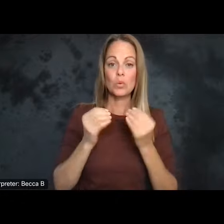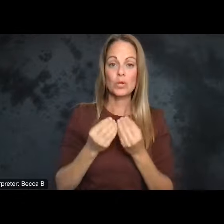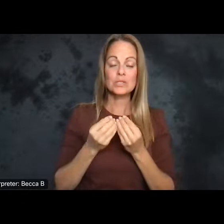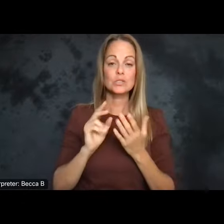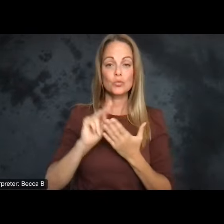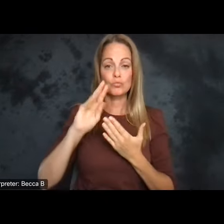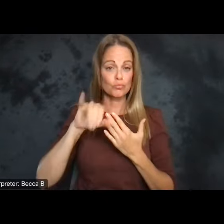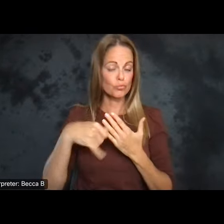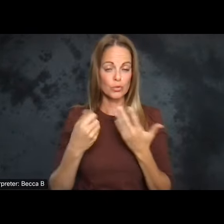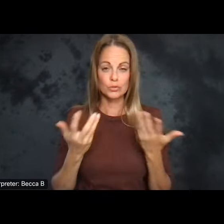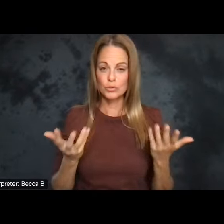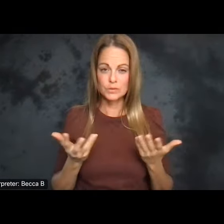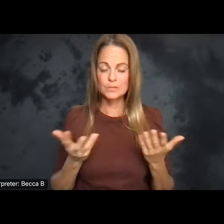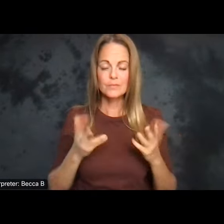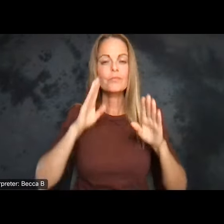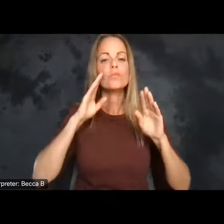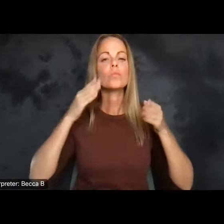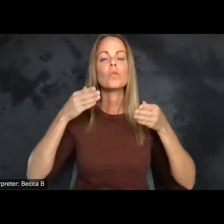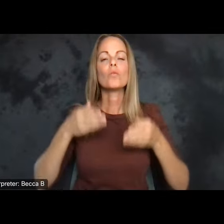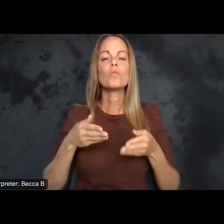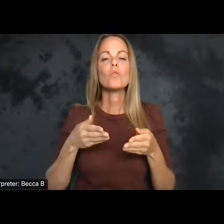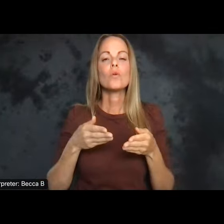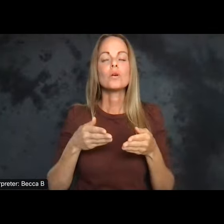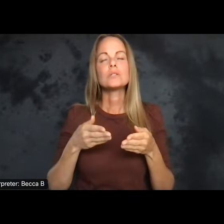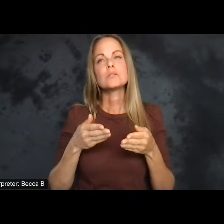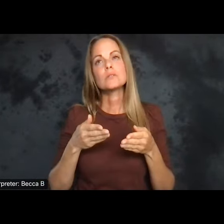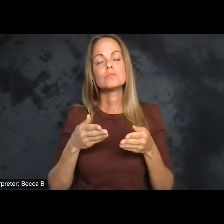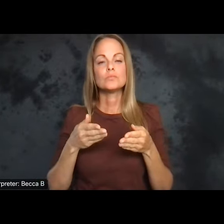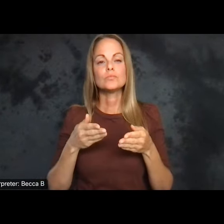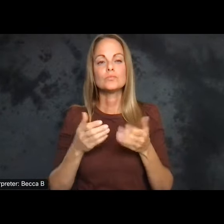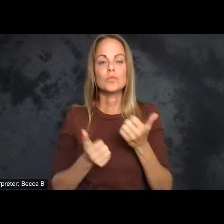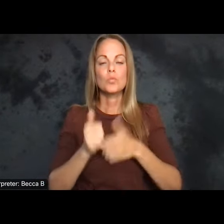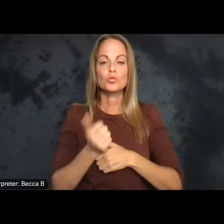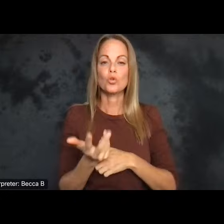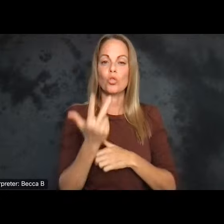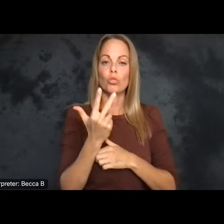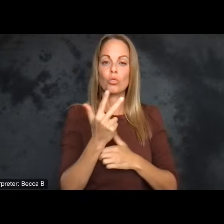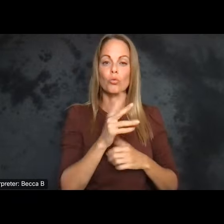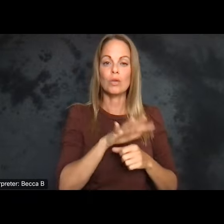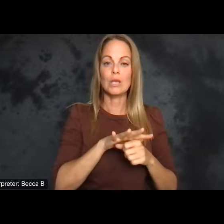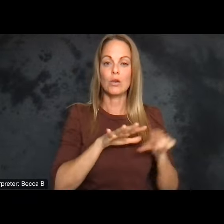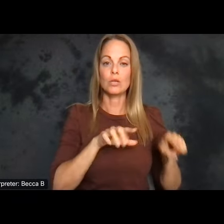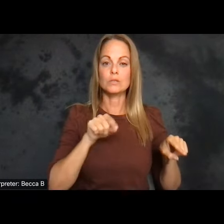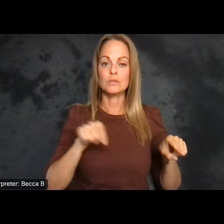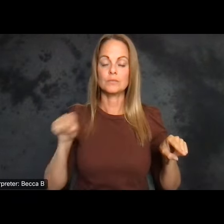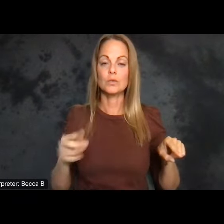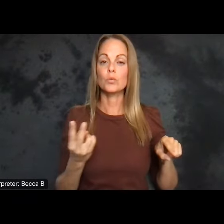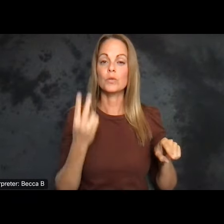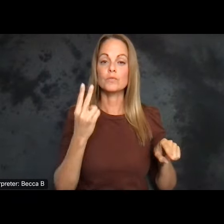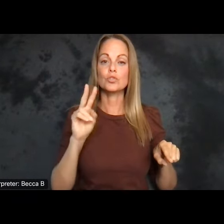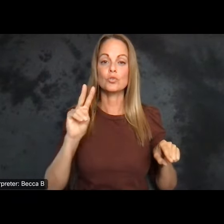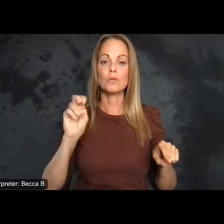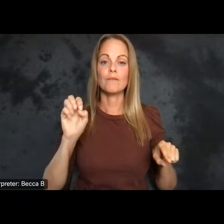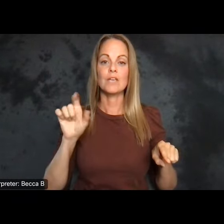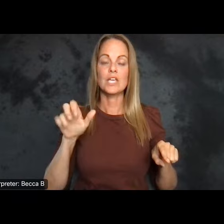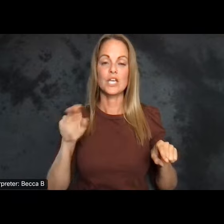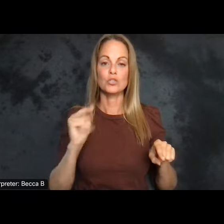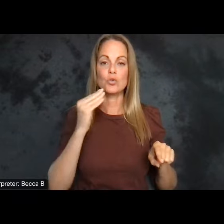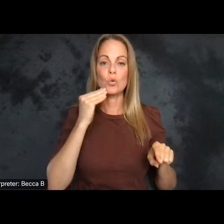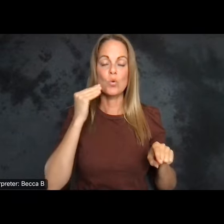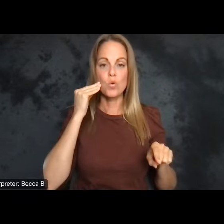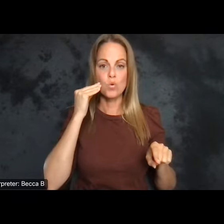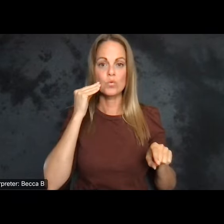projects focus in really primarily three separate areas. It's the 2 veterans homes. There's a Kansas Soldiers Home